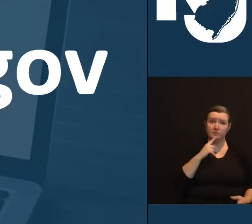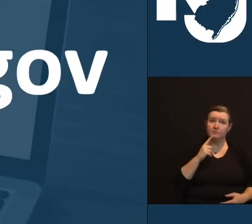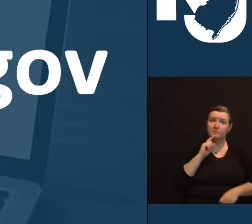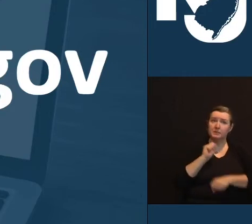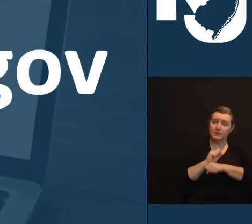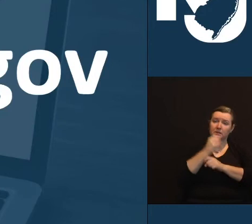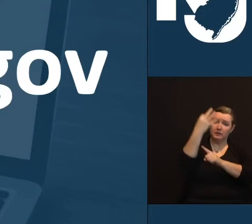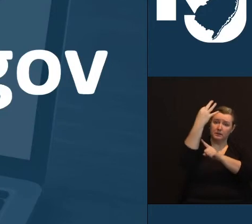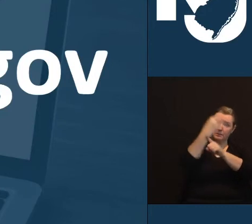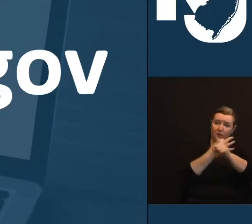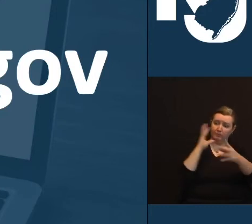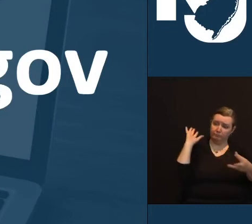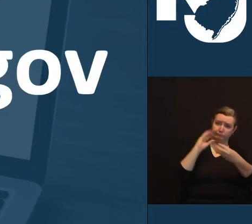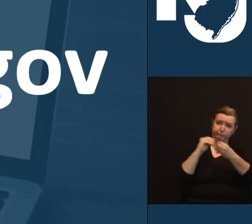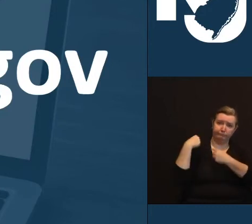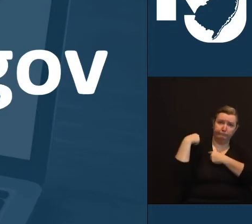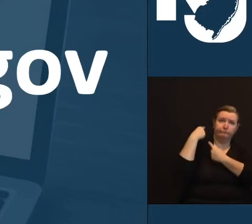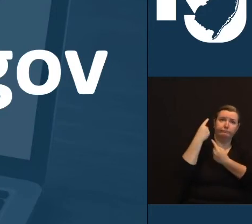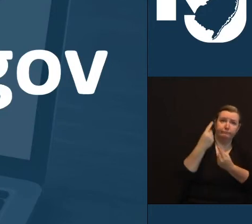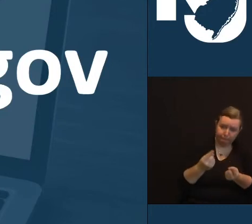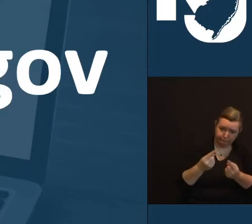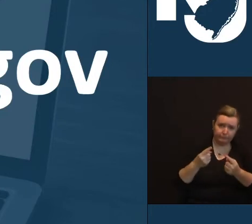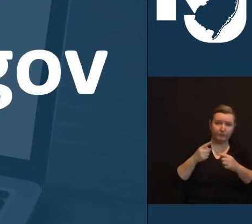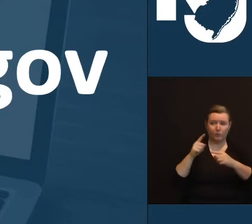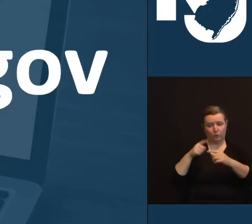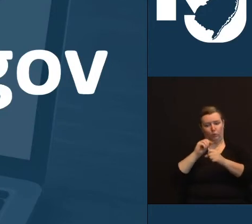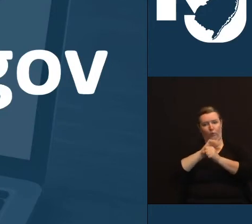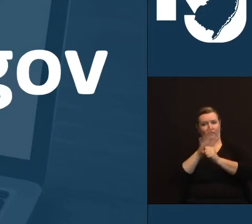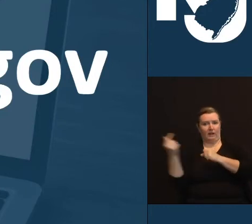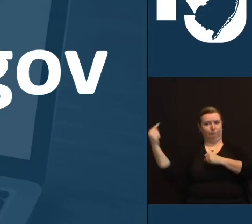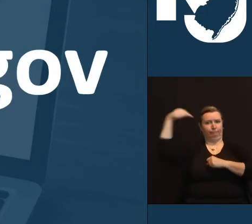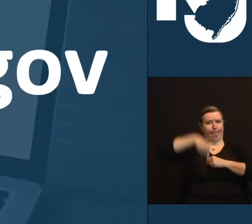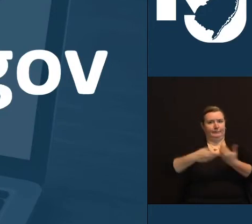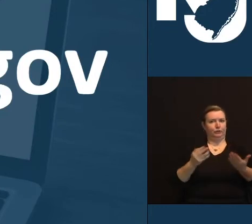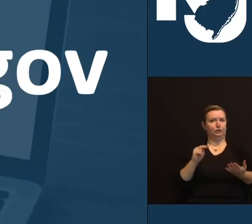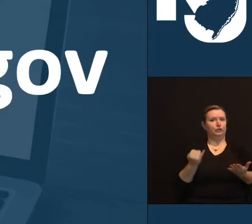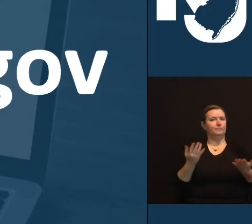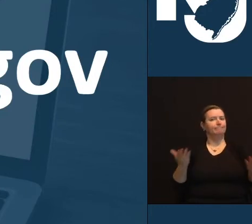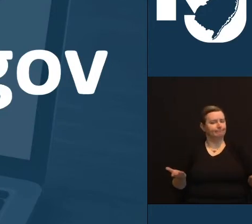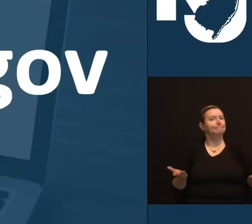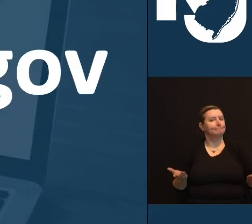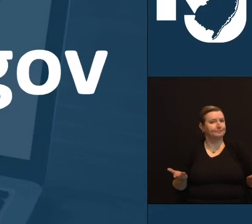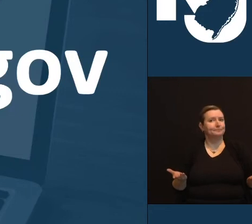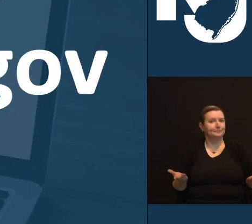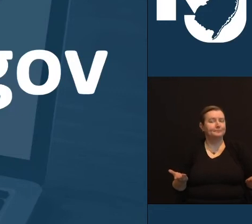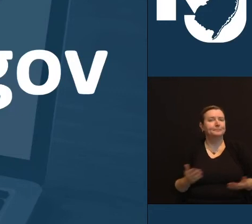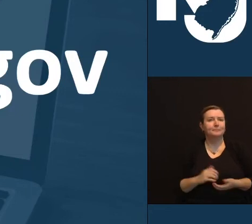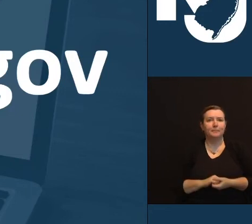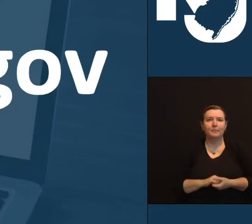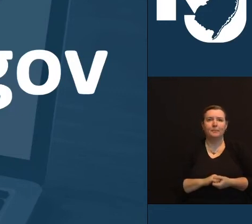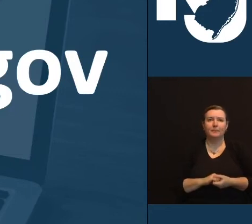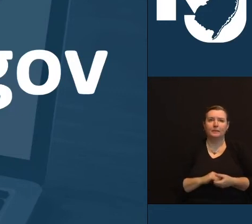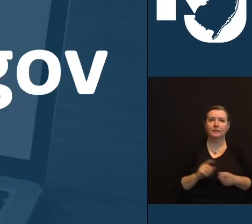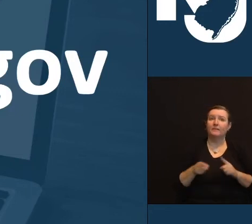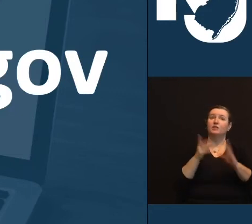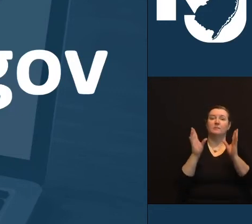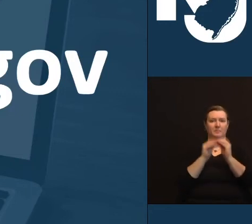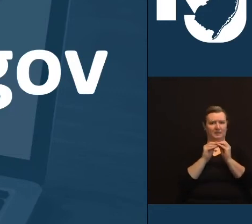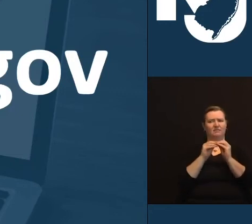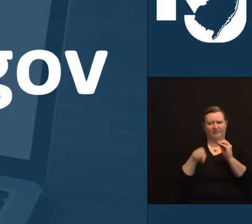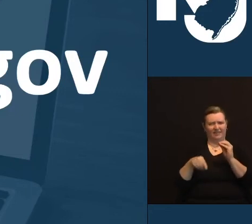confirmed in-state case of coronavirus. Our first meetings about this virus and its potential to impact our state were in the middle of